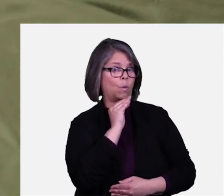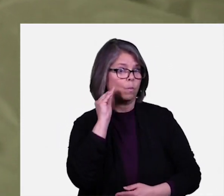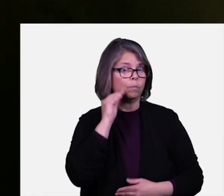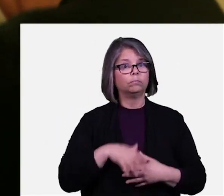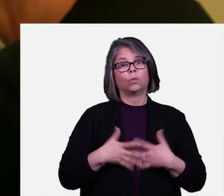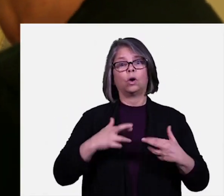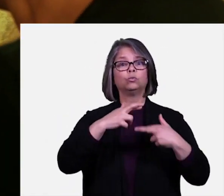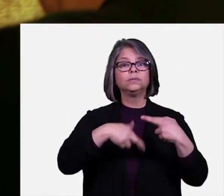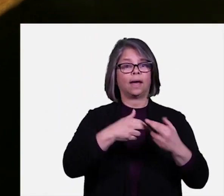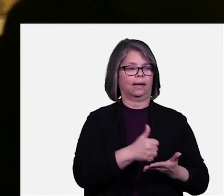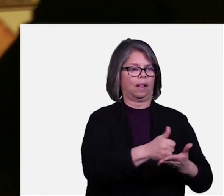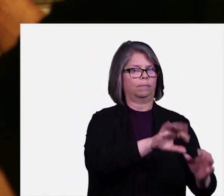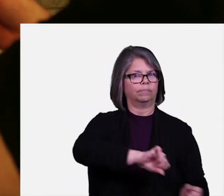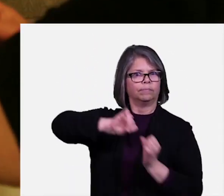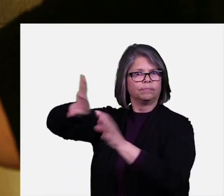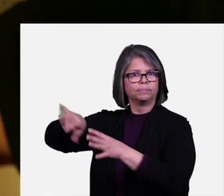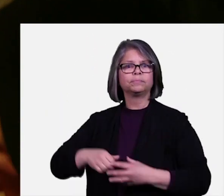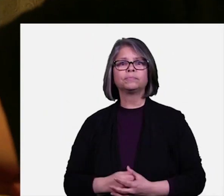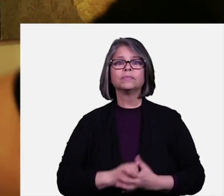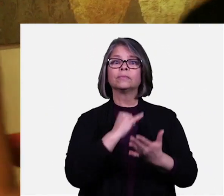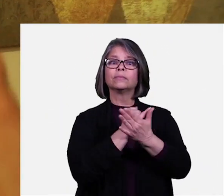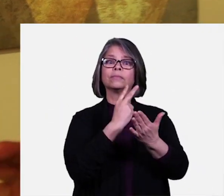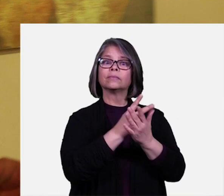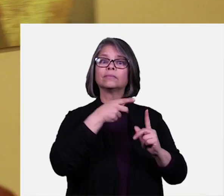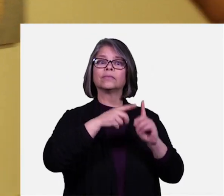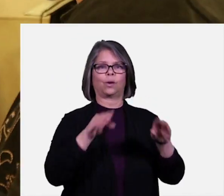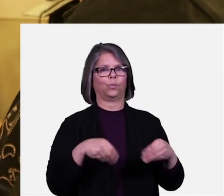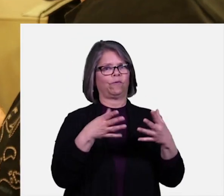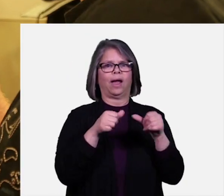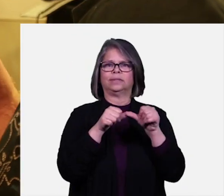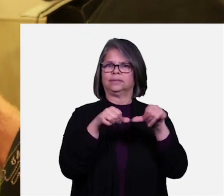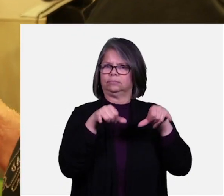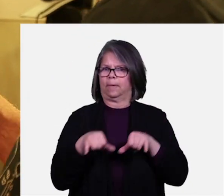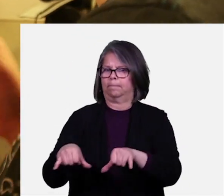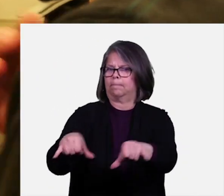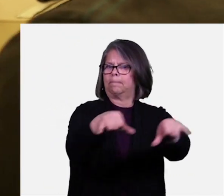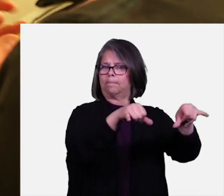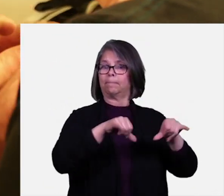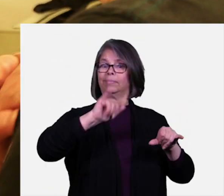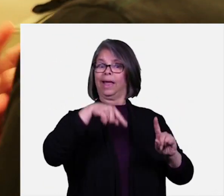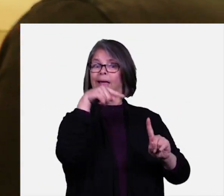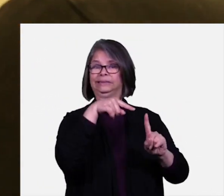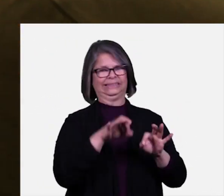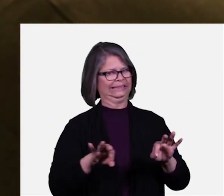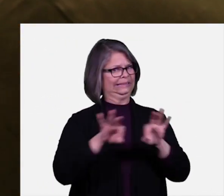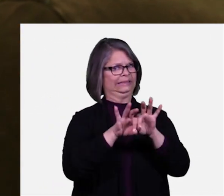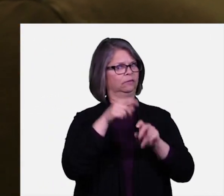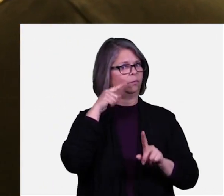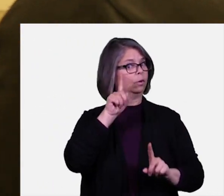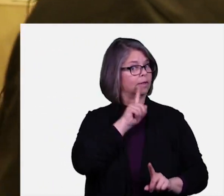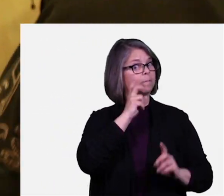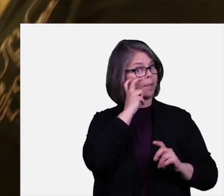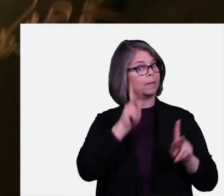out the recycling. An intervener provides a lot of consistency and routine, which is really important to an individual who's